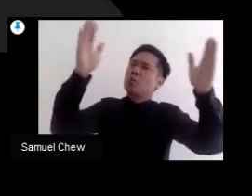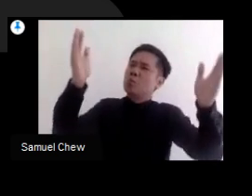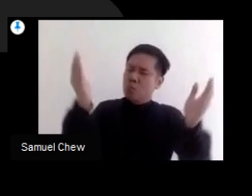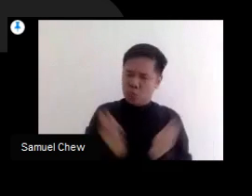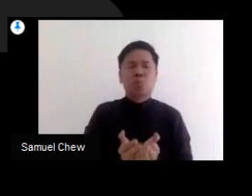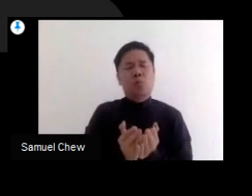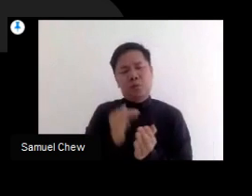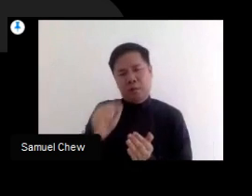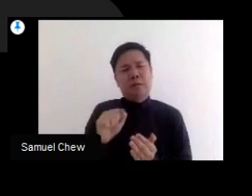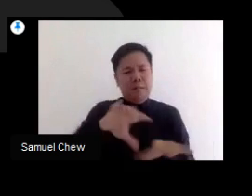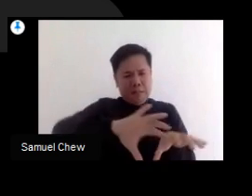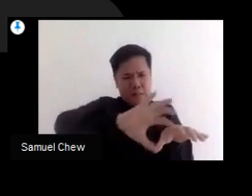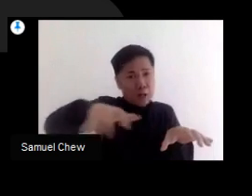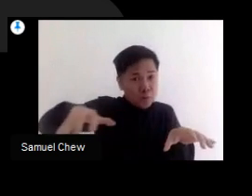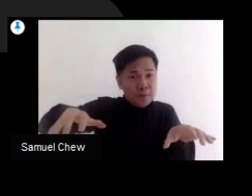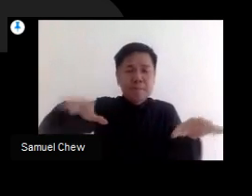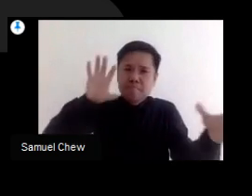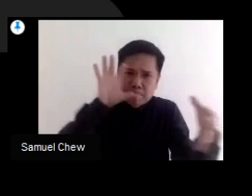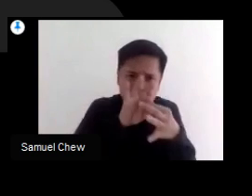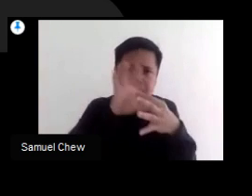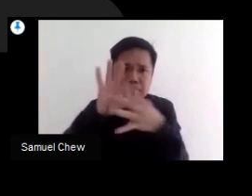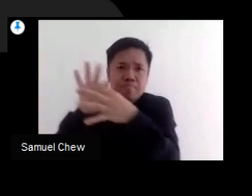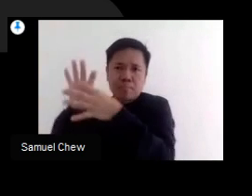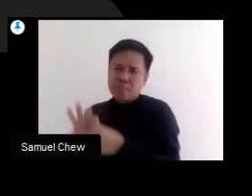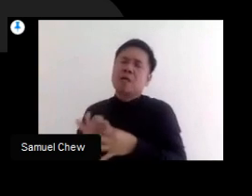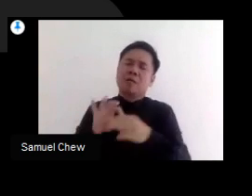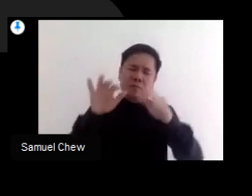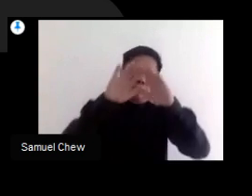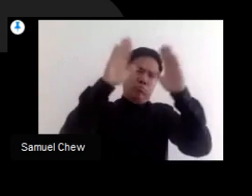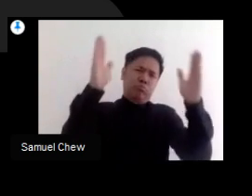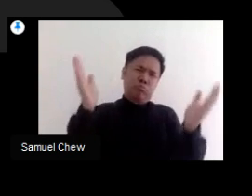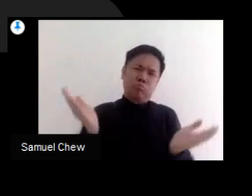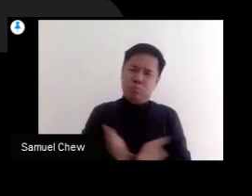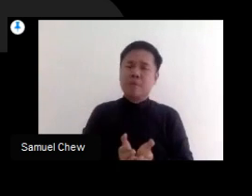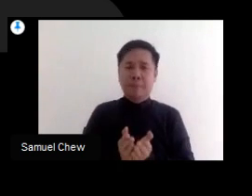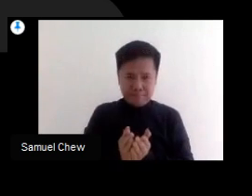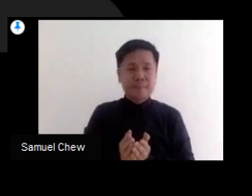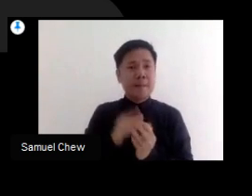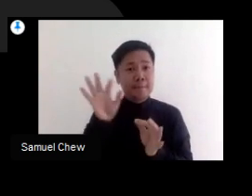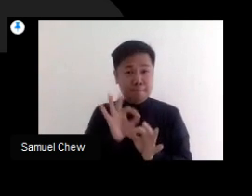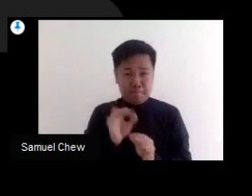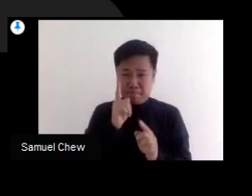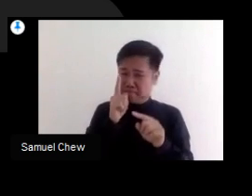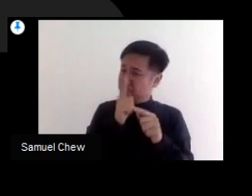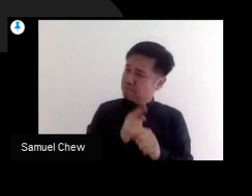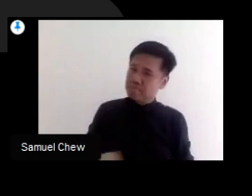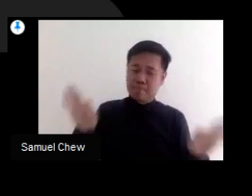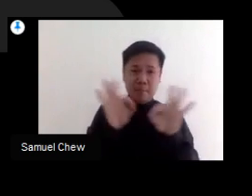national, regional, and international level can strengthen interdependence.